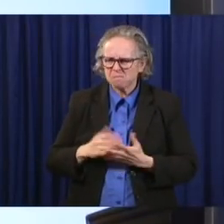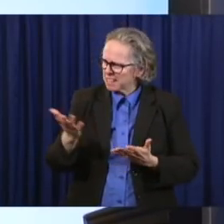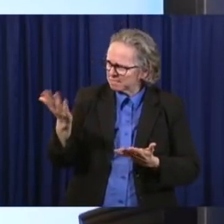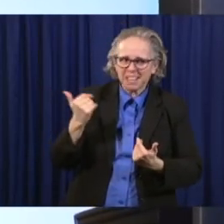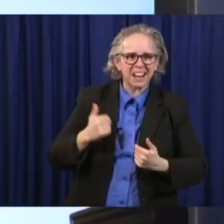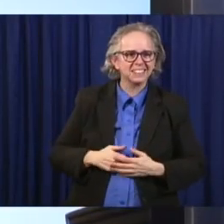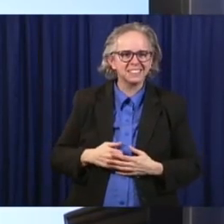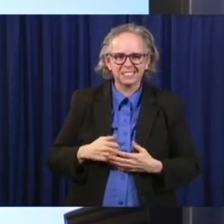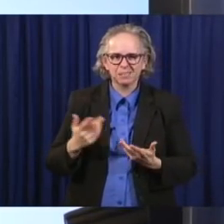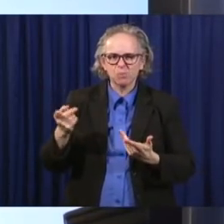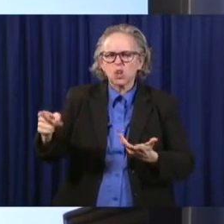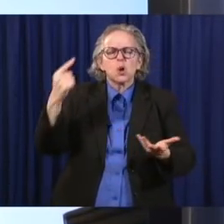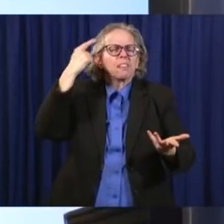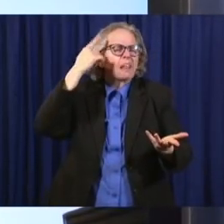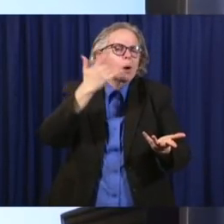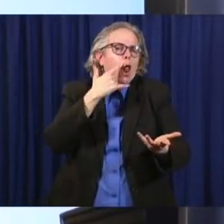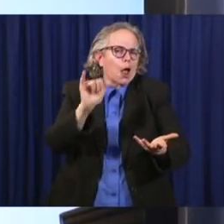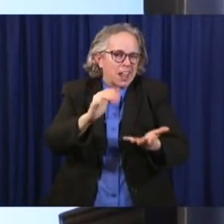will look a little different.